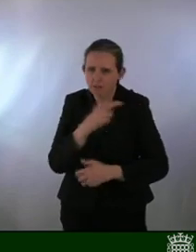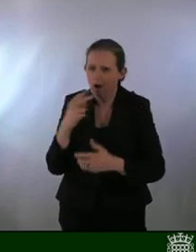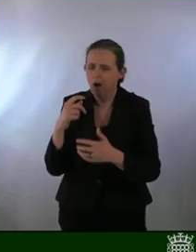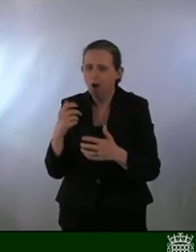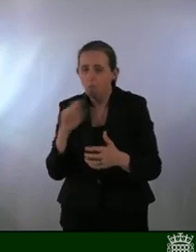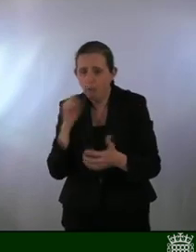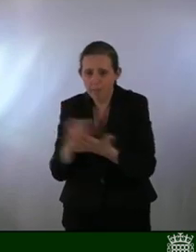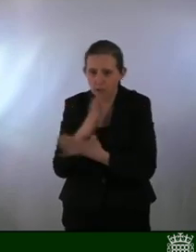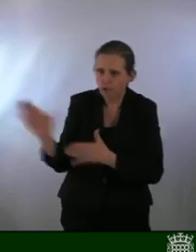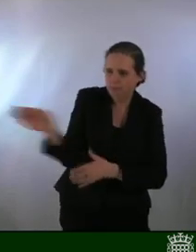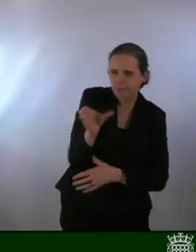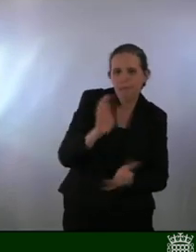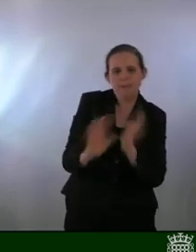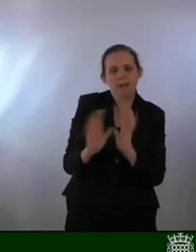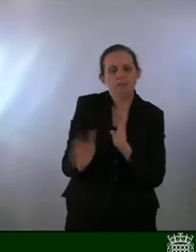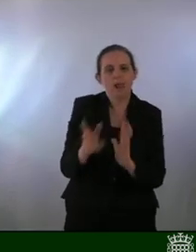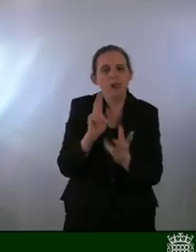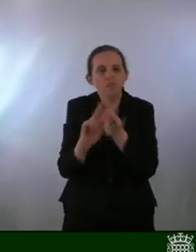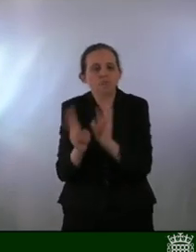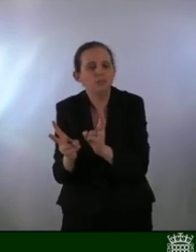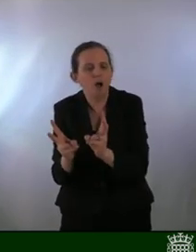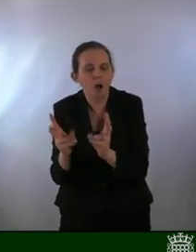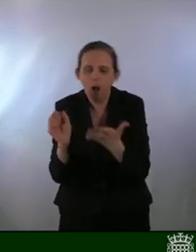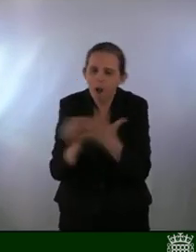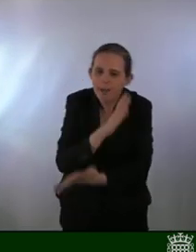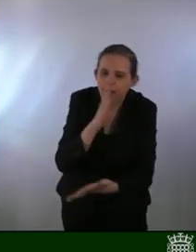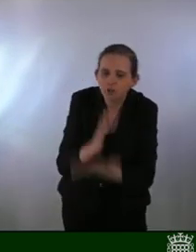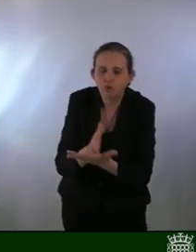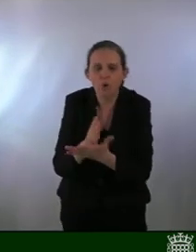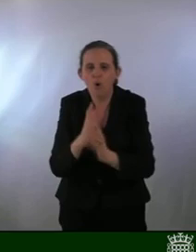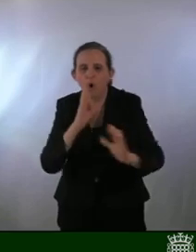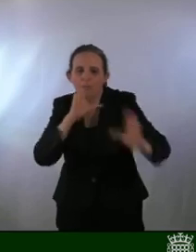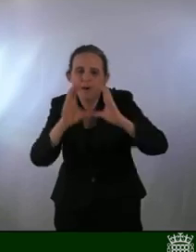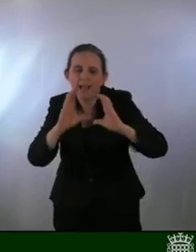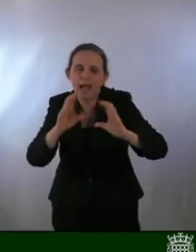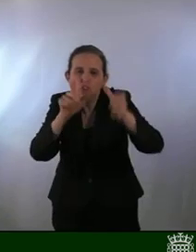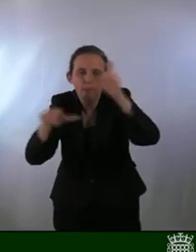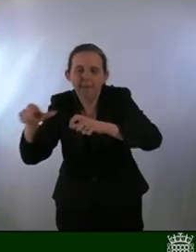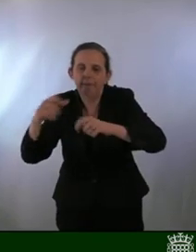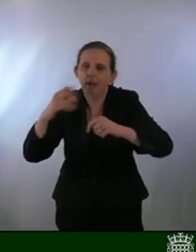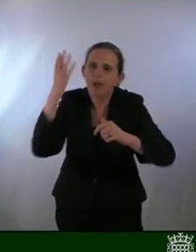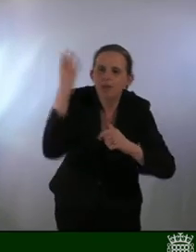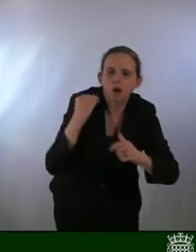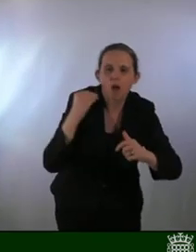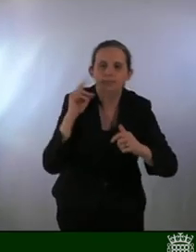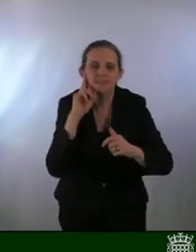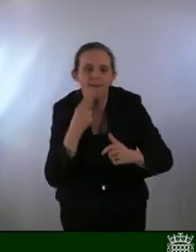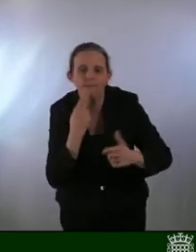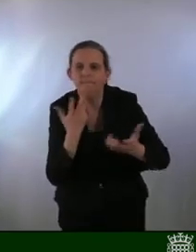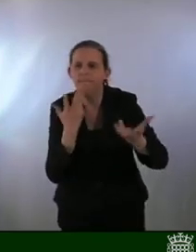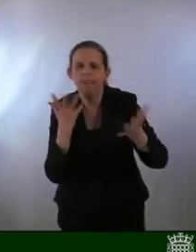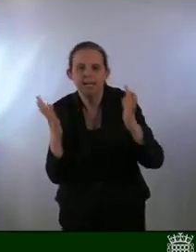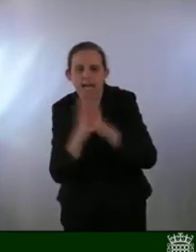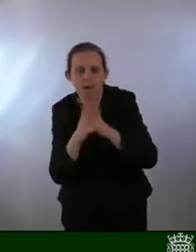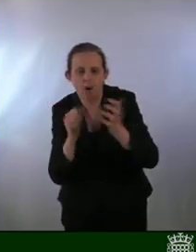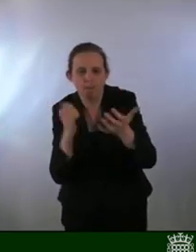he ensuring that the communication needs of those with hearing problems are being met when they require health